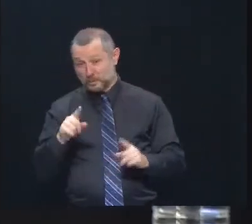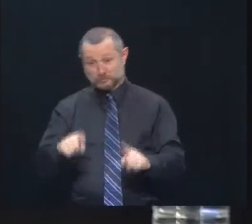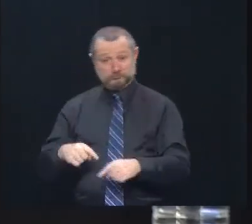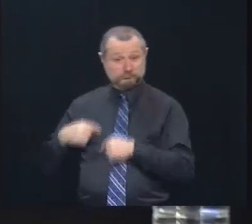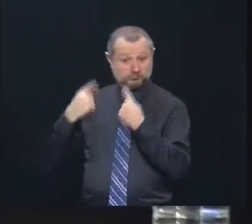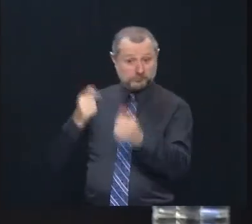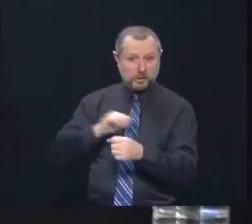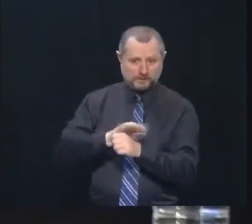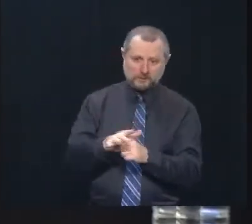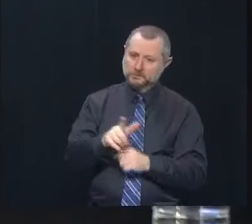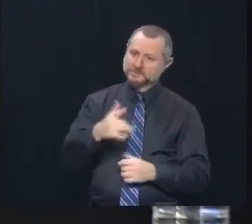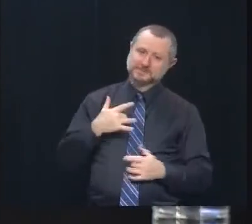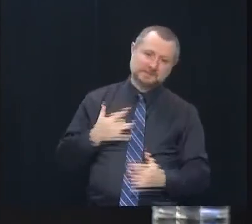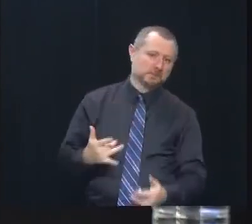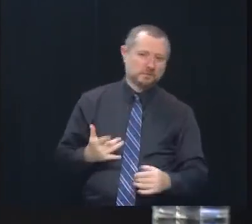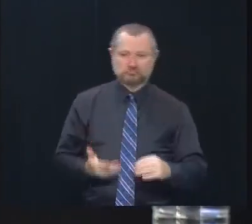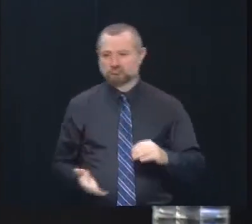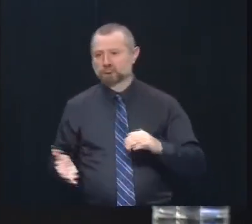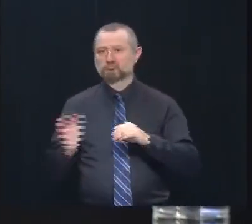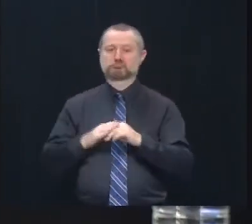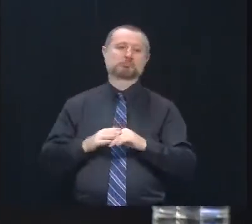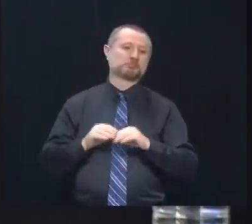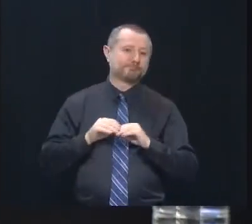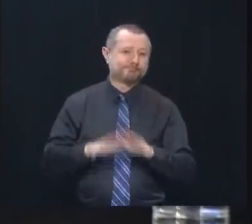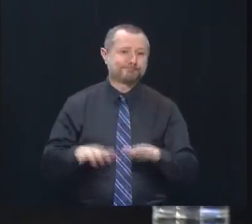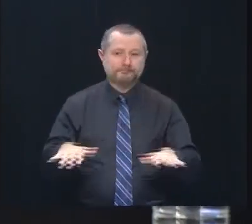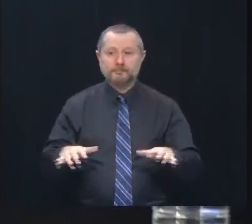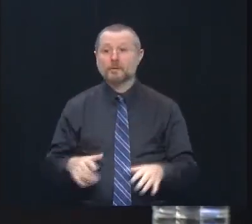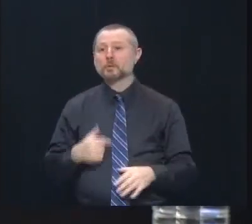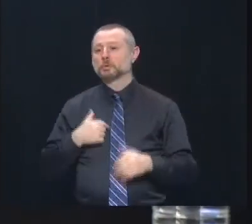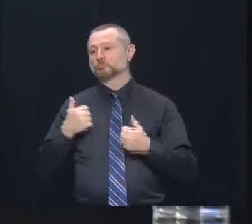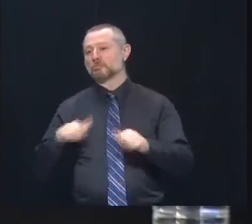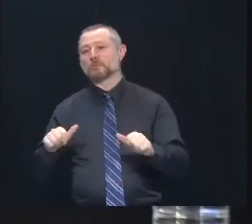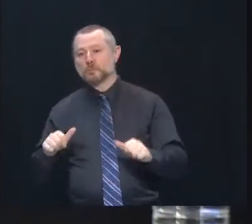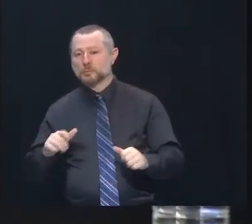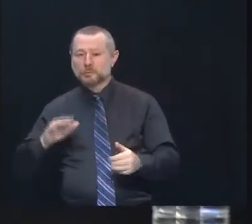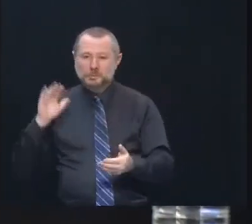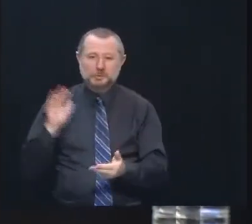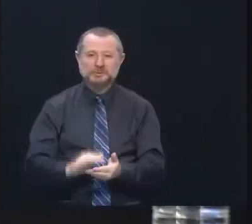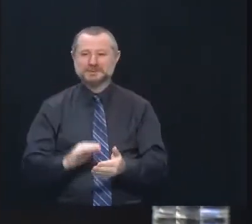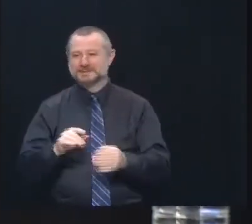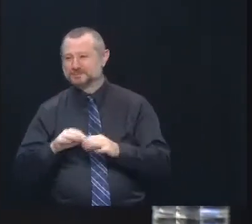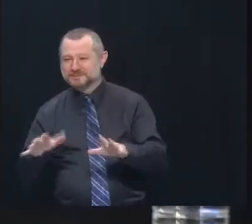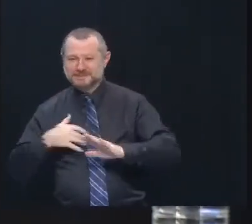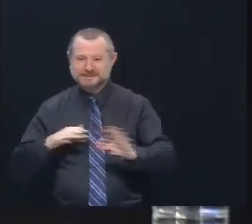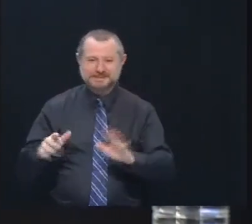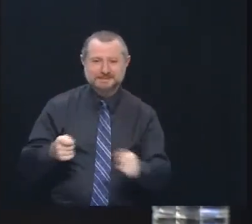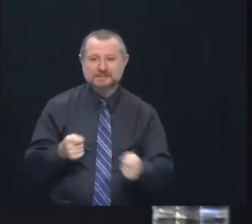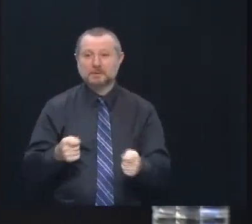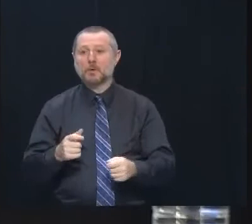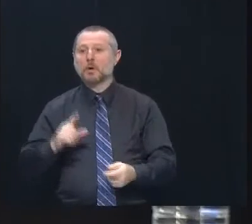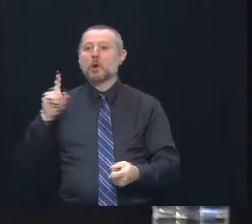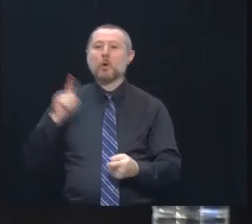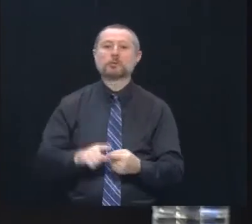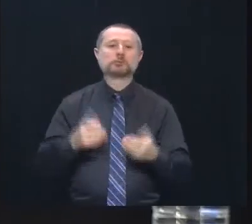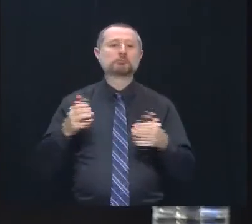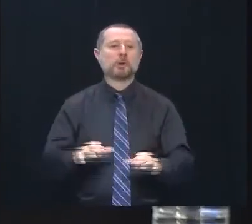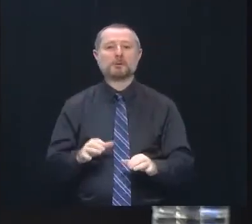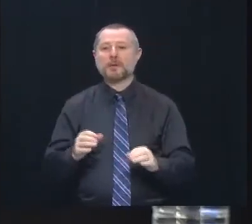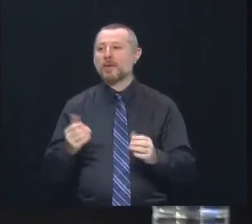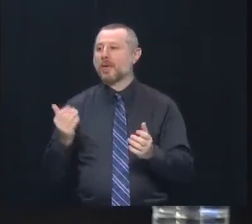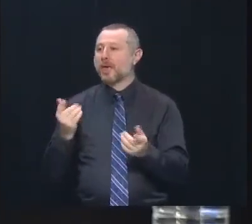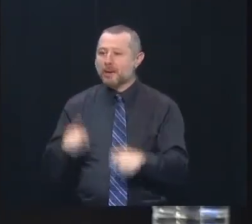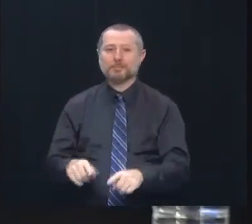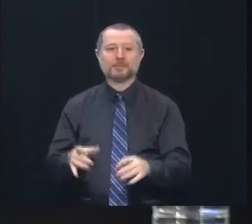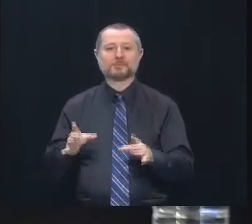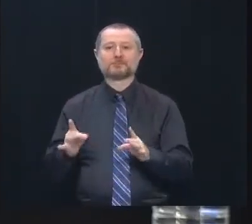has spread. And so what you're trying to do is to stop the community spread and lower the chance that you're going to continue to cause spread. So you are